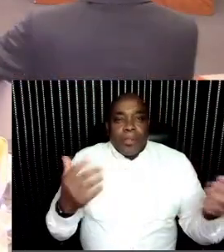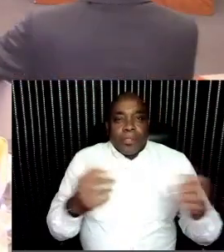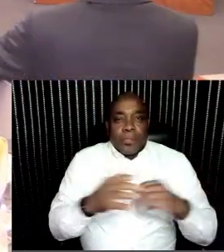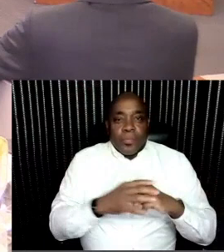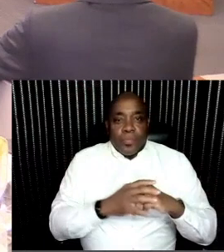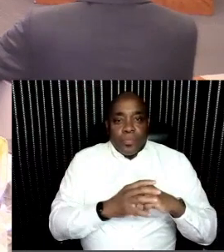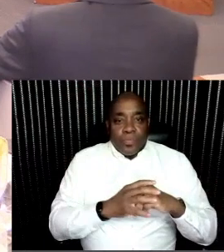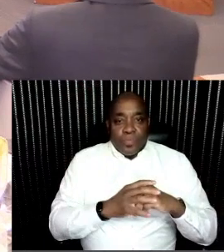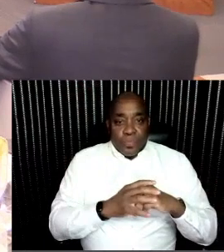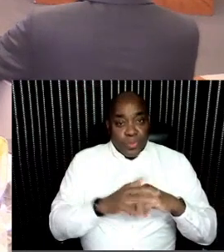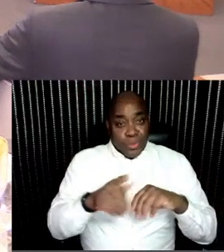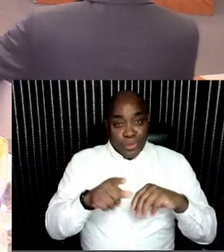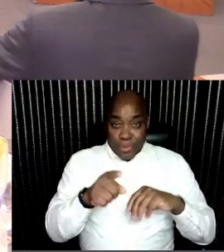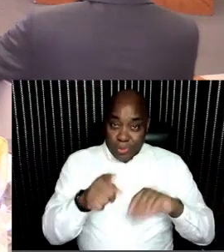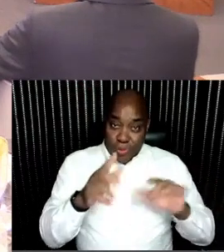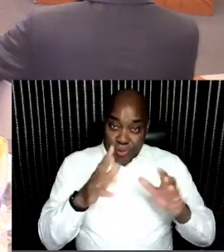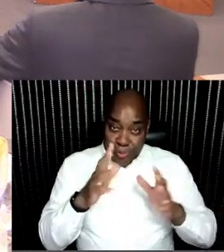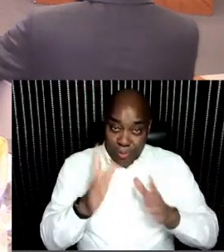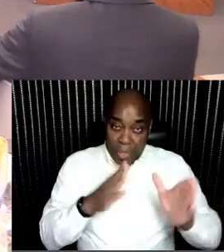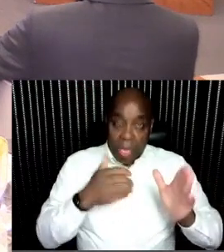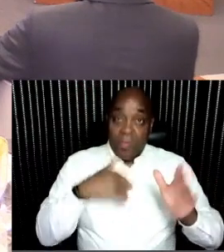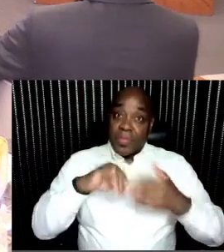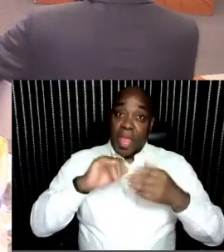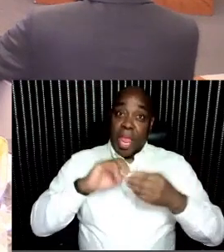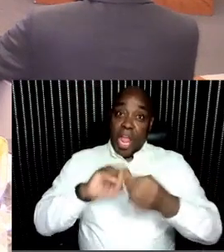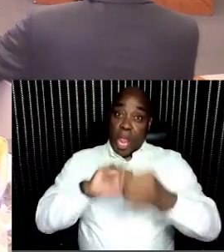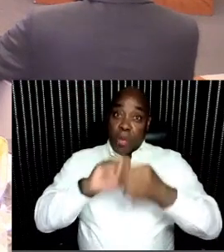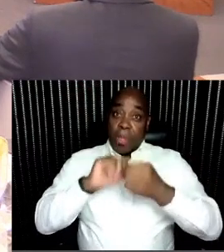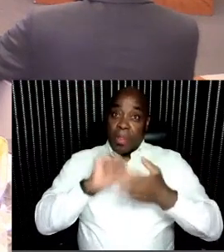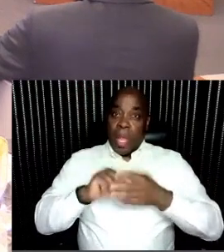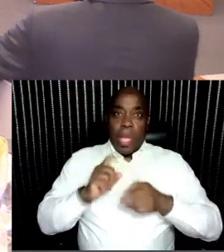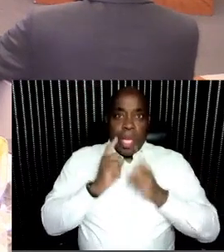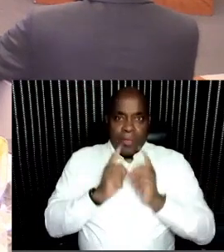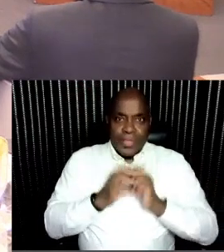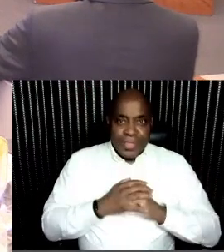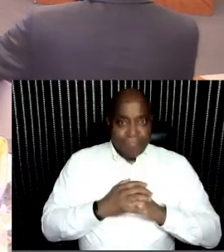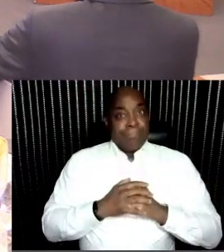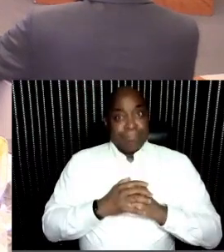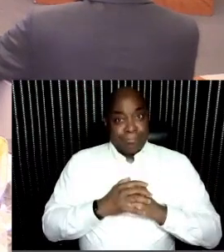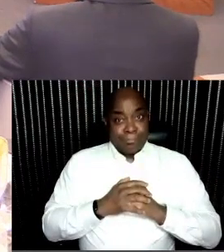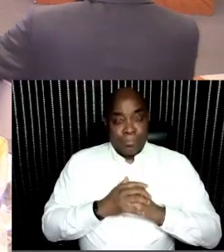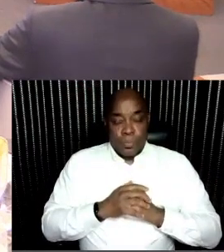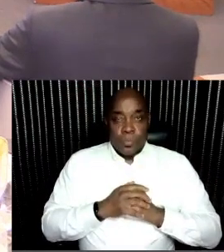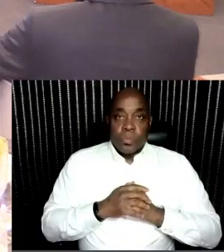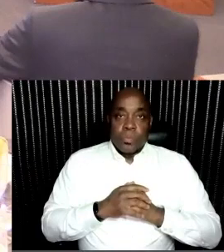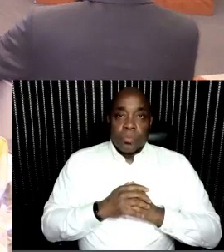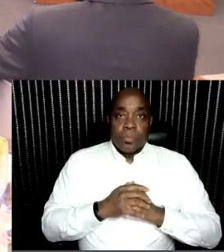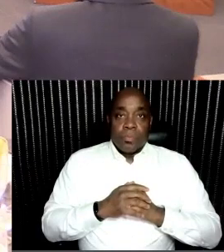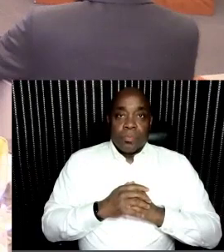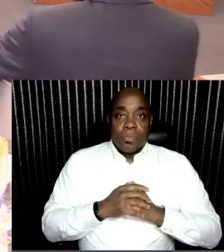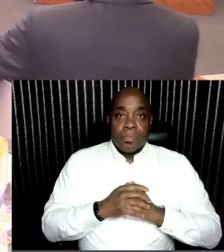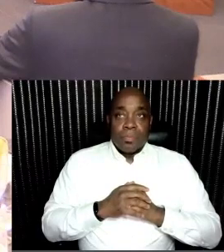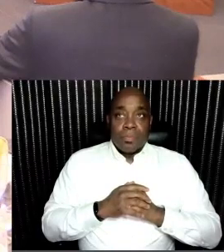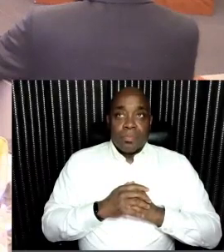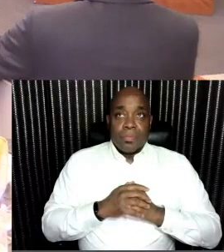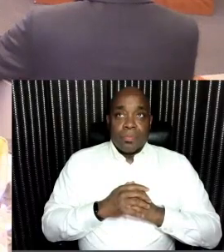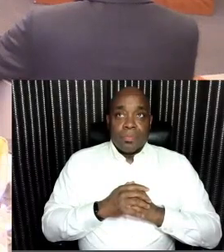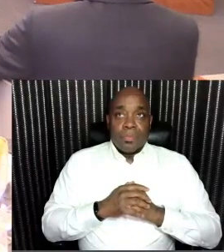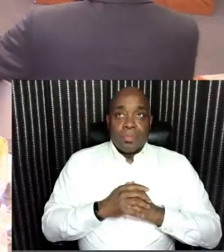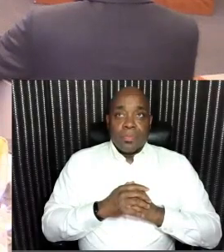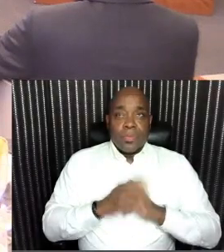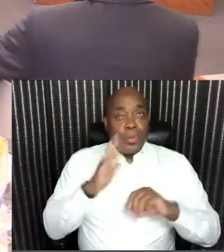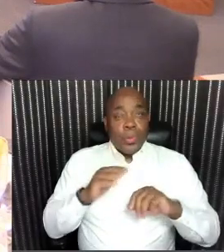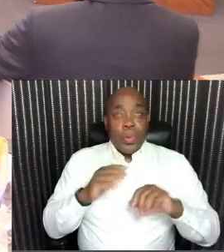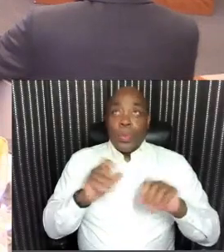that argument, like, you know, have that conversation. And then, you know, hey, could we come up with something